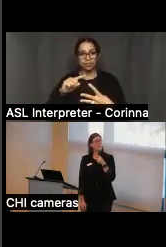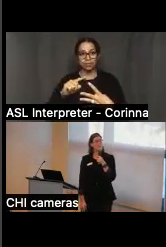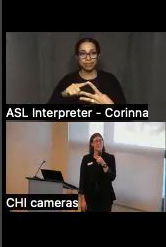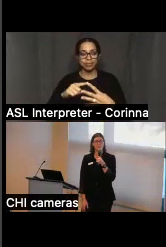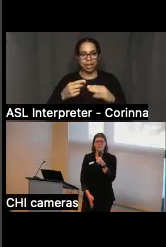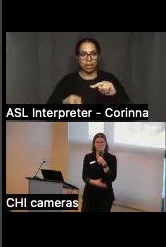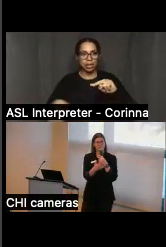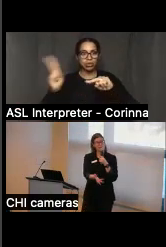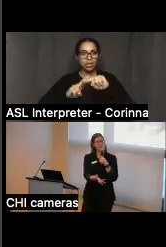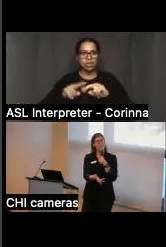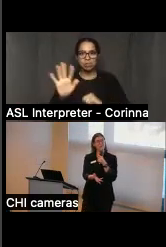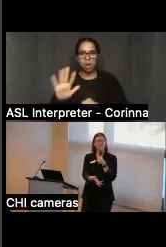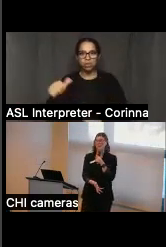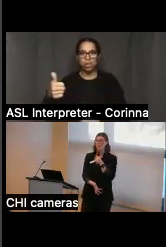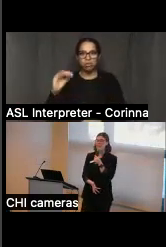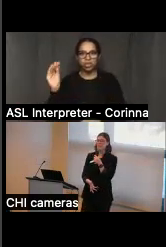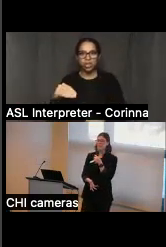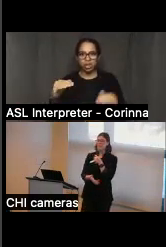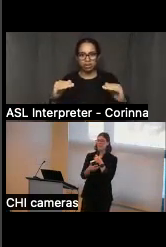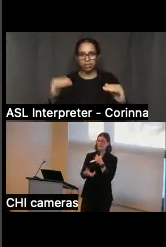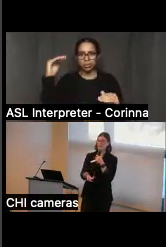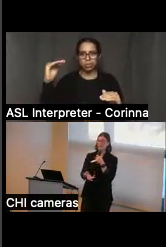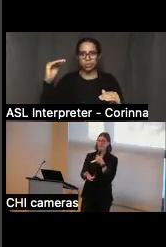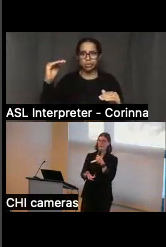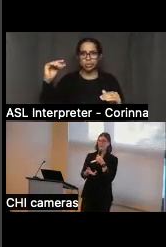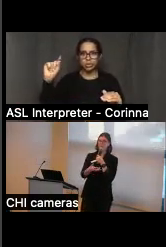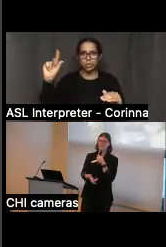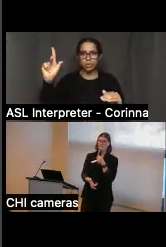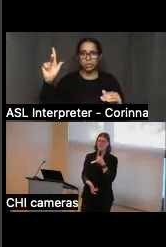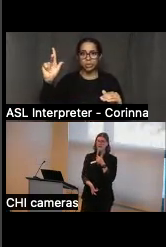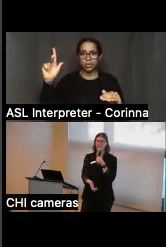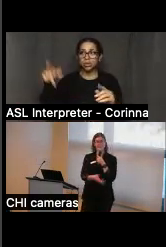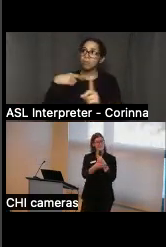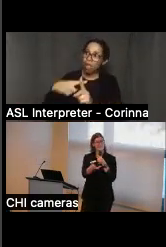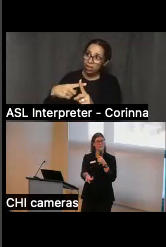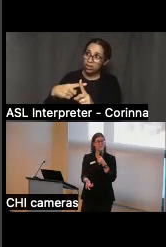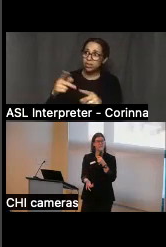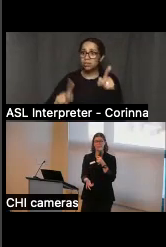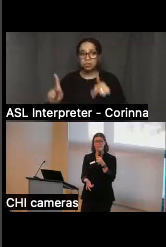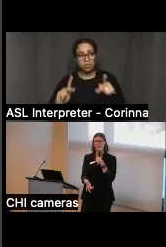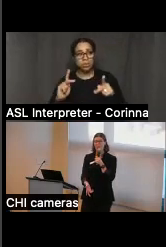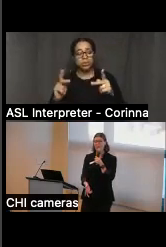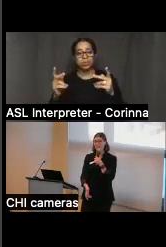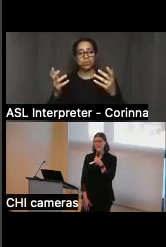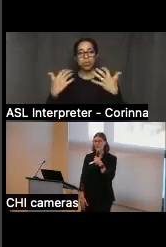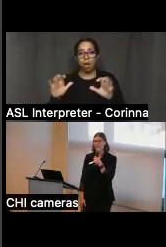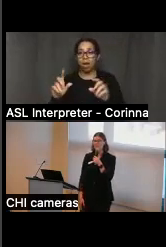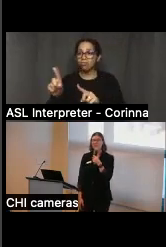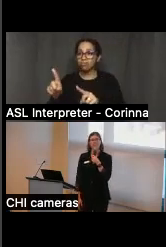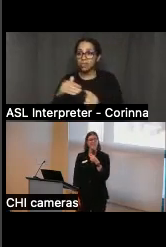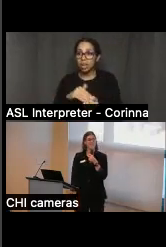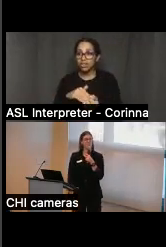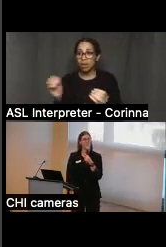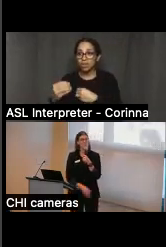2023. So when we think about this in combination with those avoiding care because of fear of cost, this represents many Coloradans who are